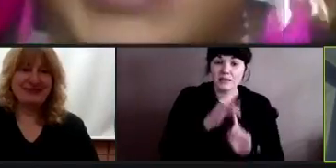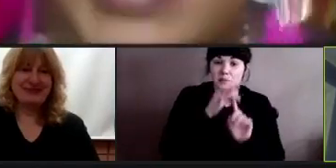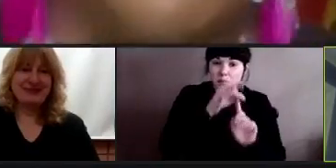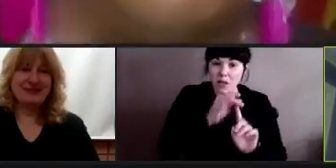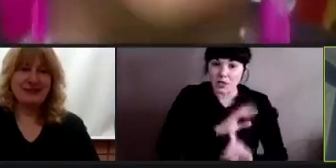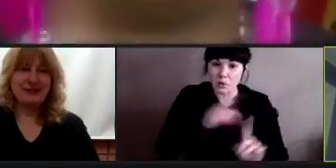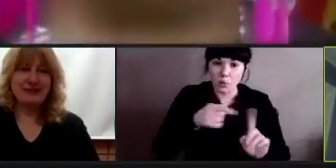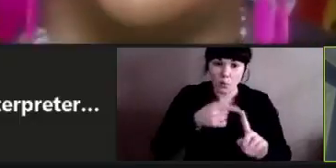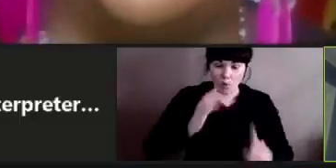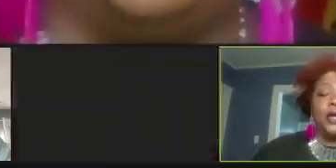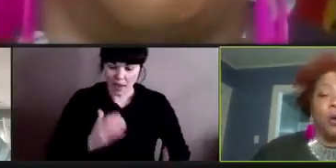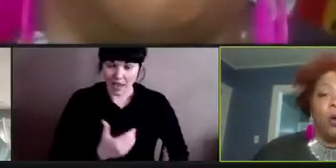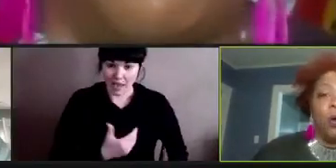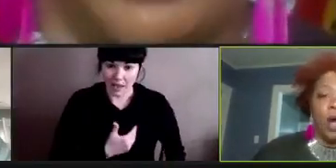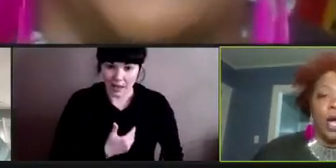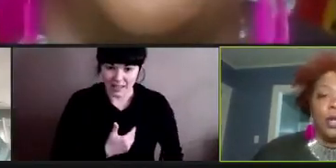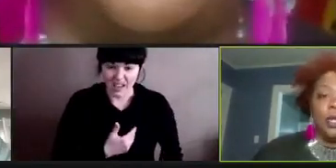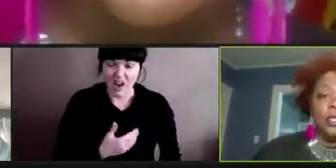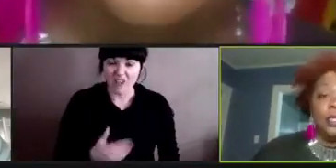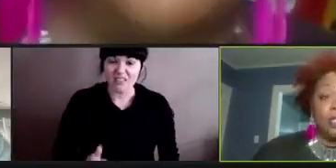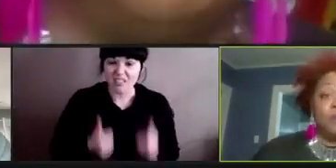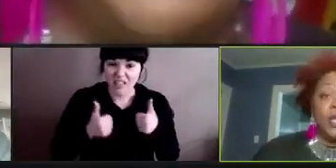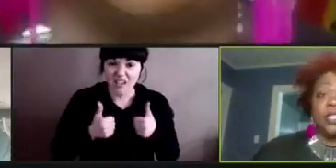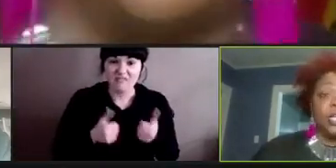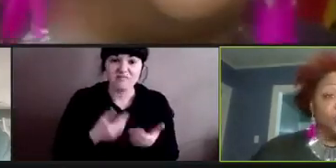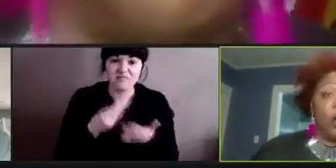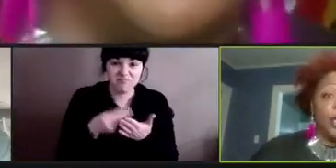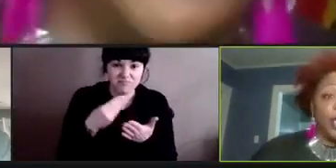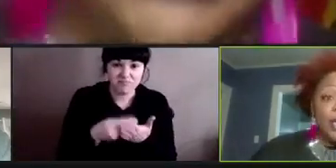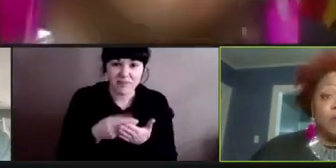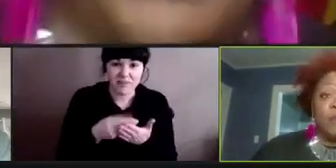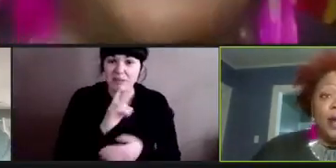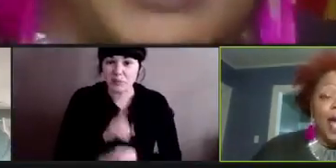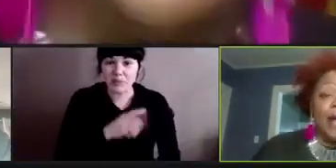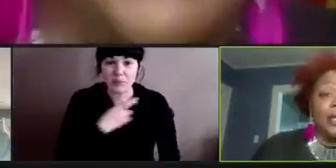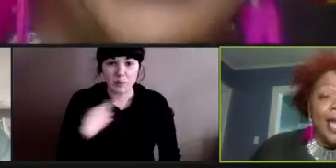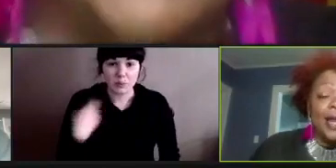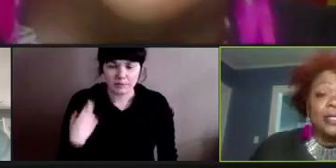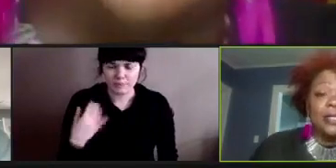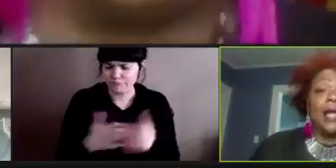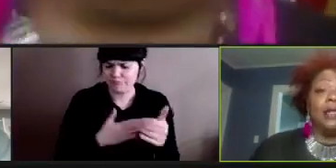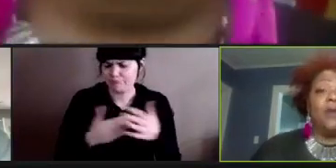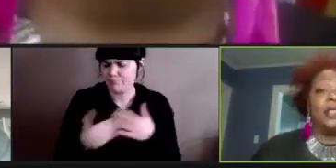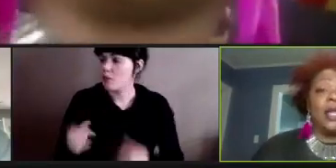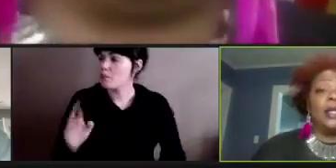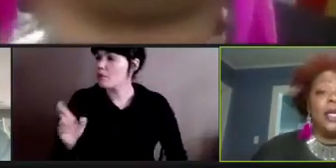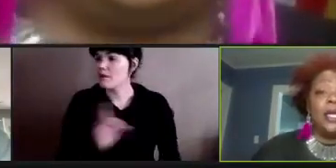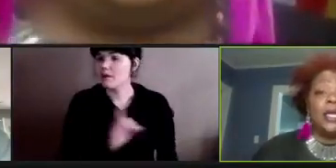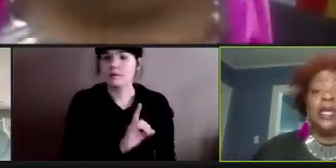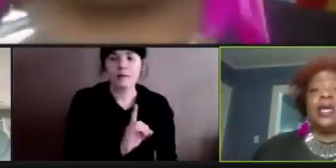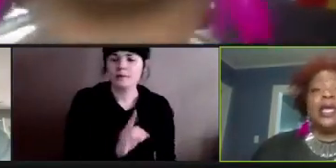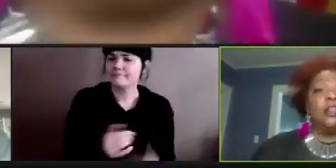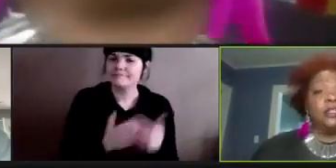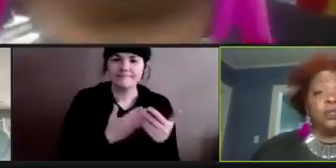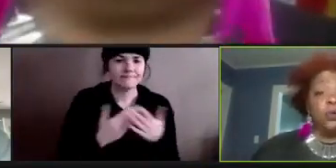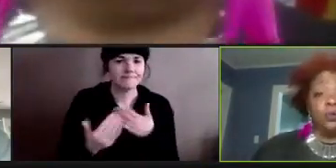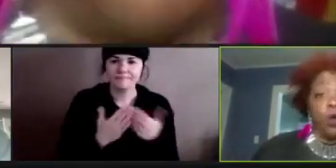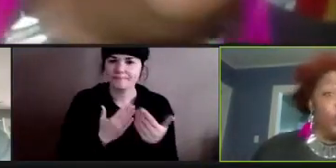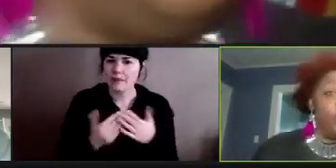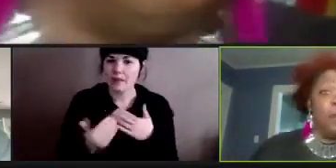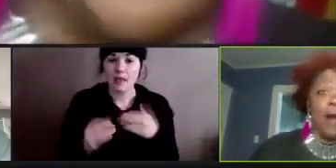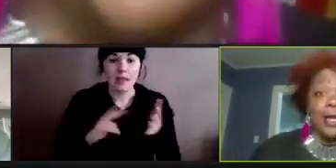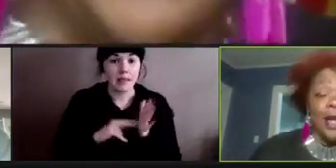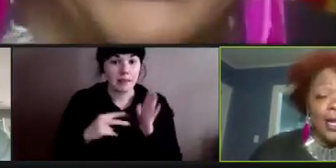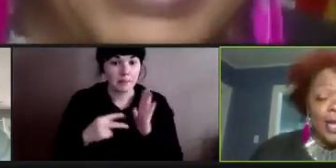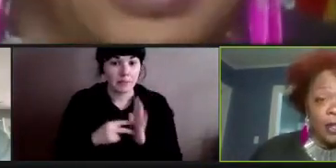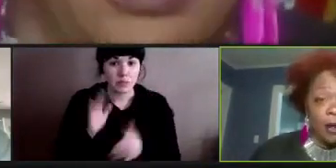doesn't matter what side you're on. This means that your kids may not get exactly what they need in their schools, or